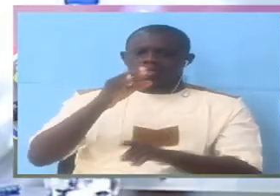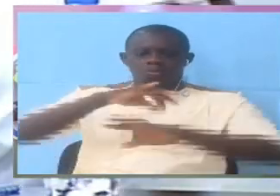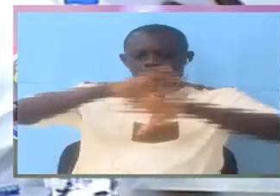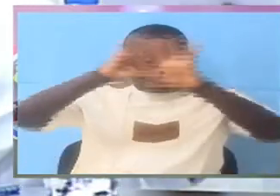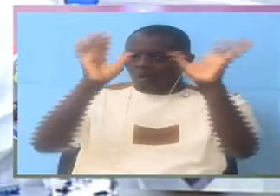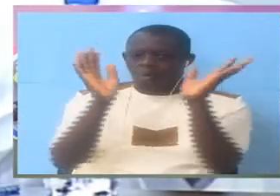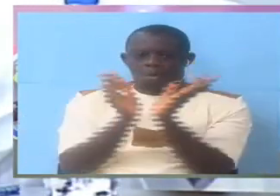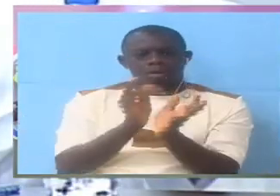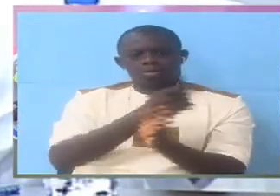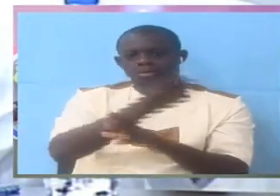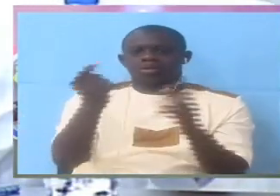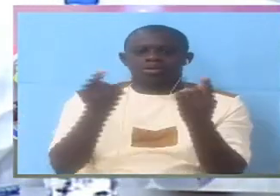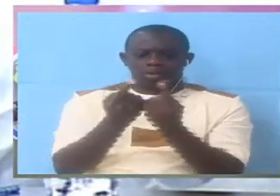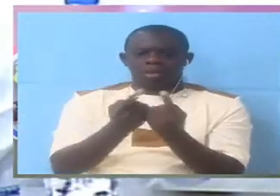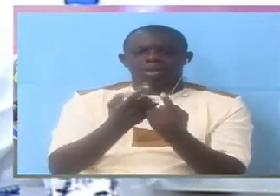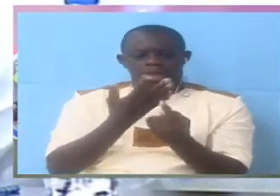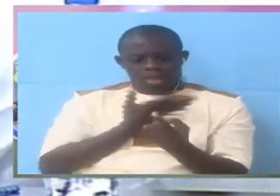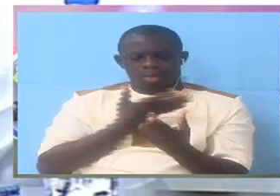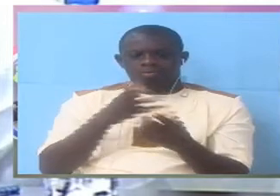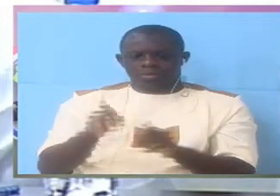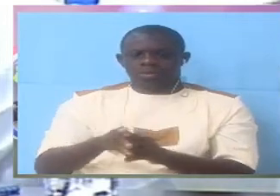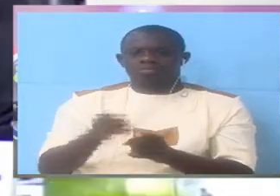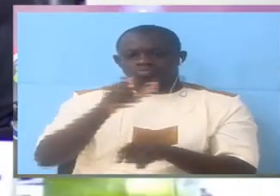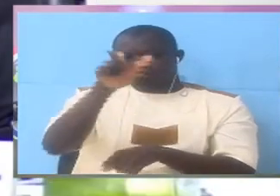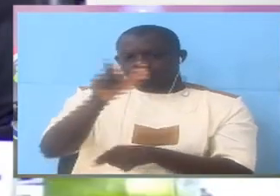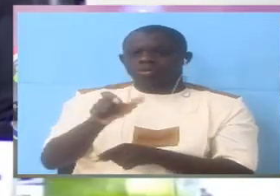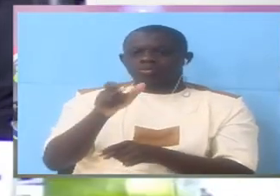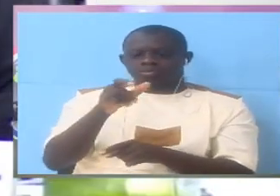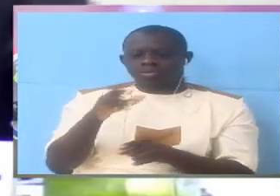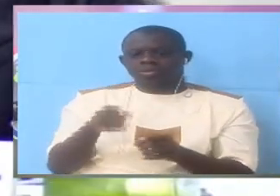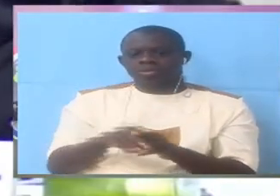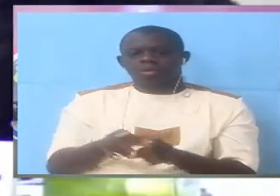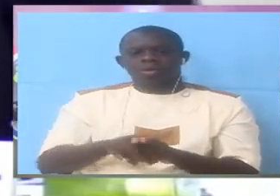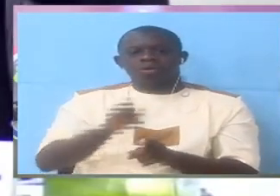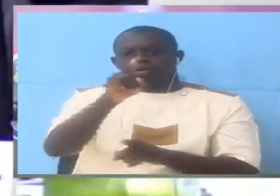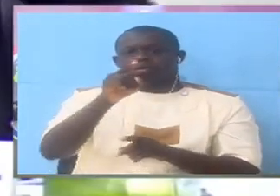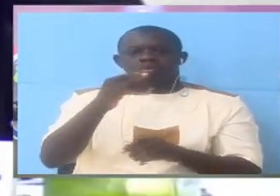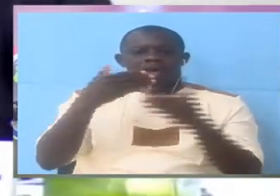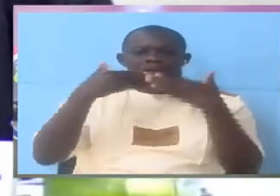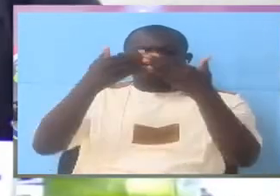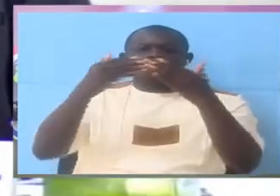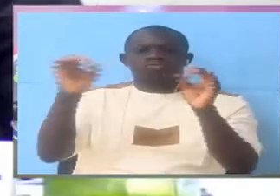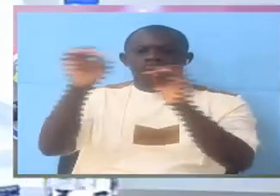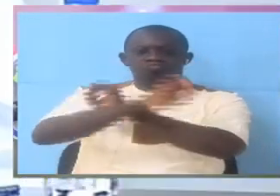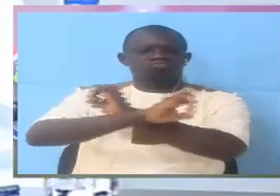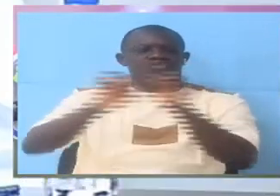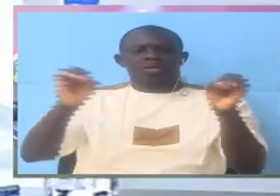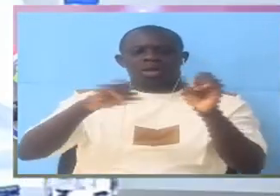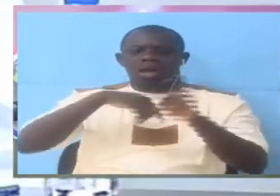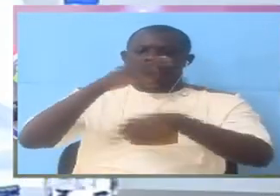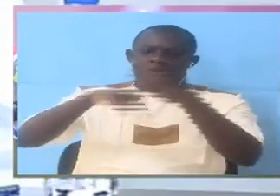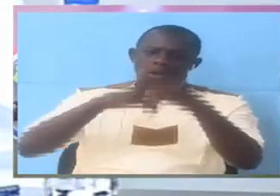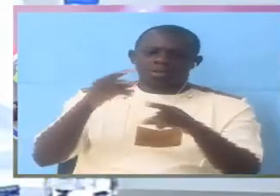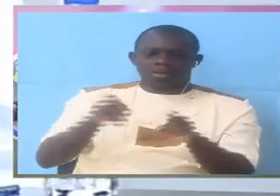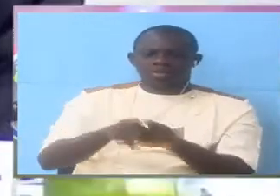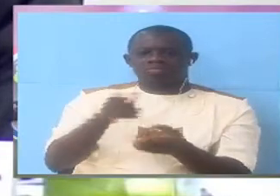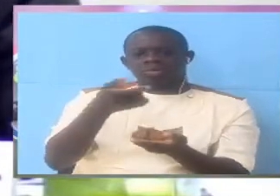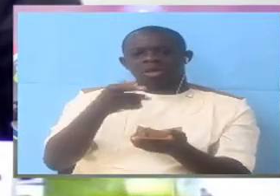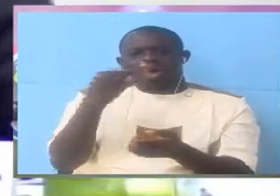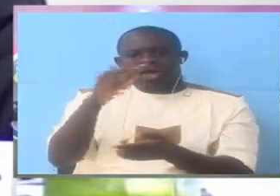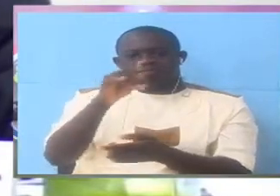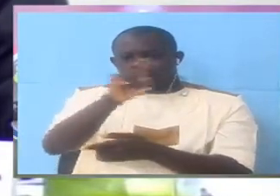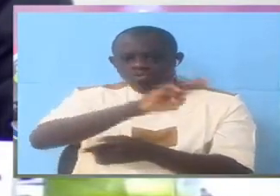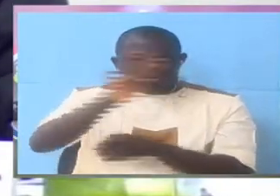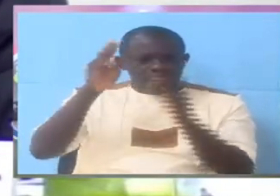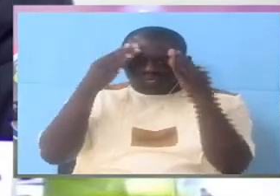subject to verification. You haven't told us anything that is subject to verification. If you don't know, tell us you